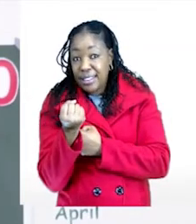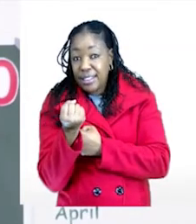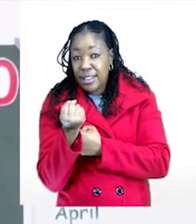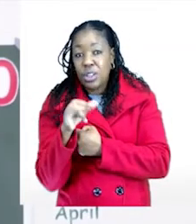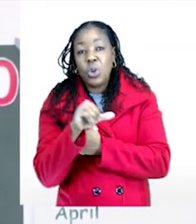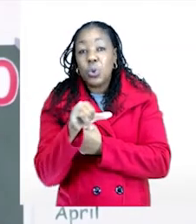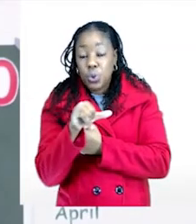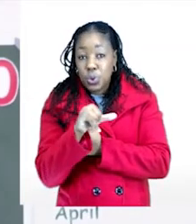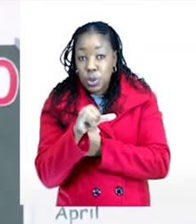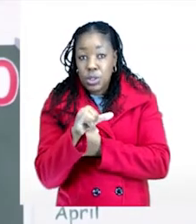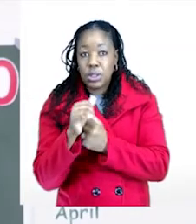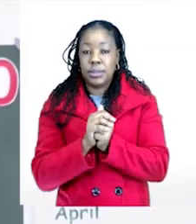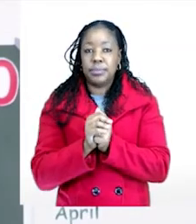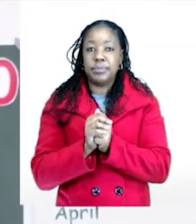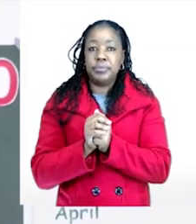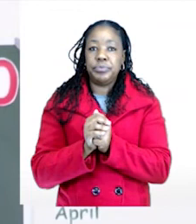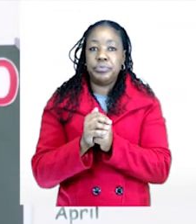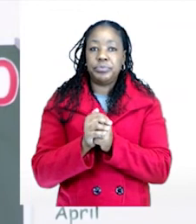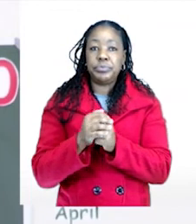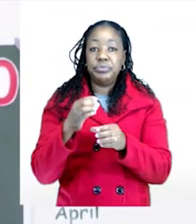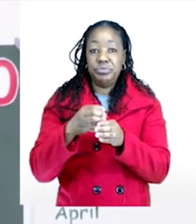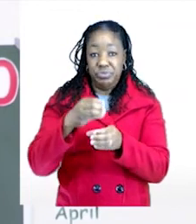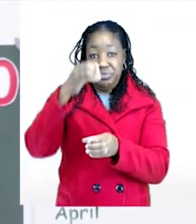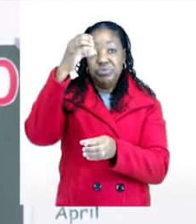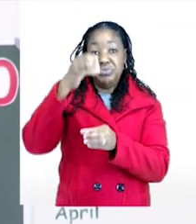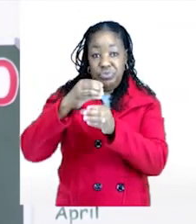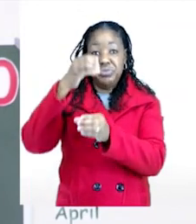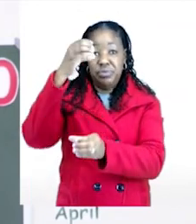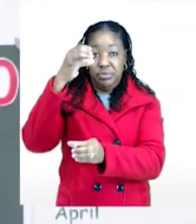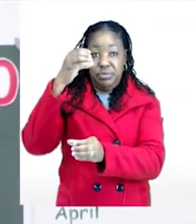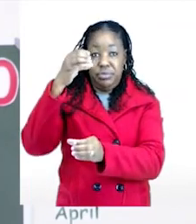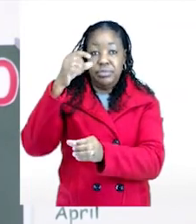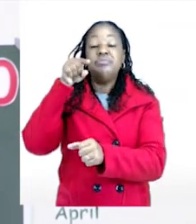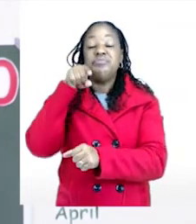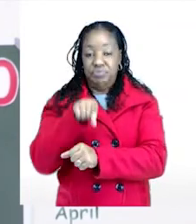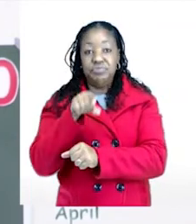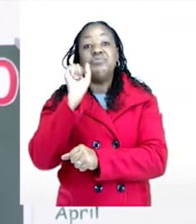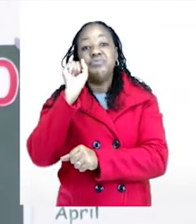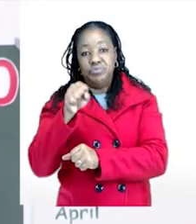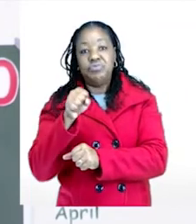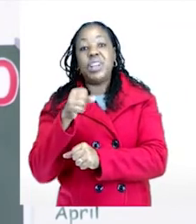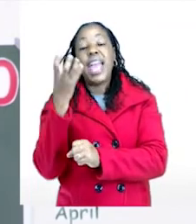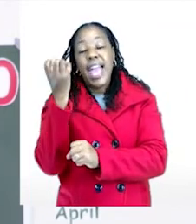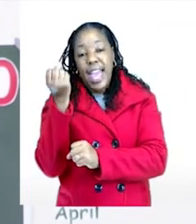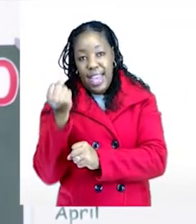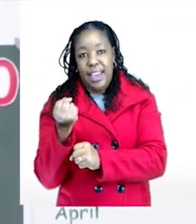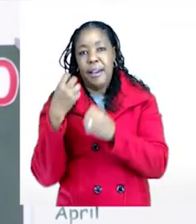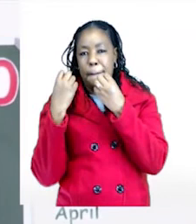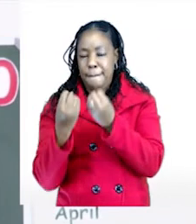that this container that I am picking up has the most number of